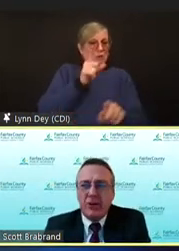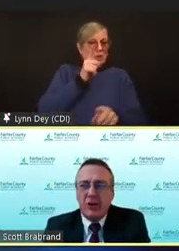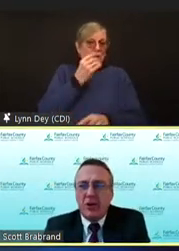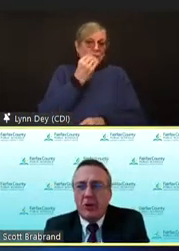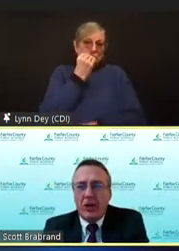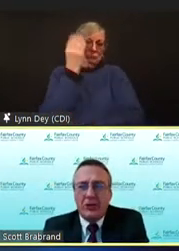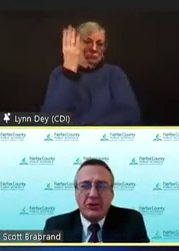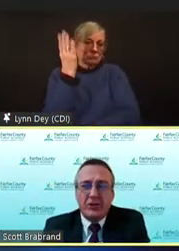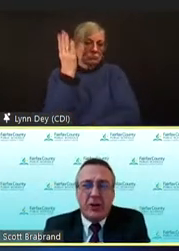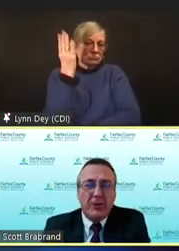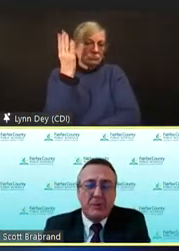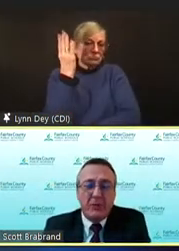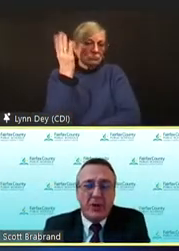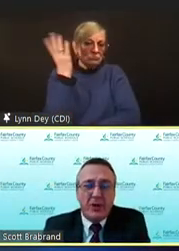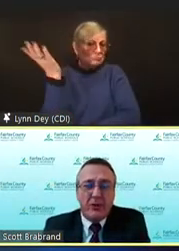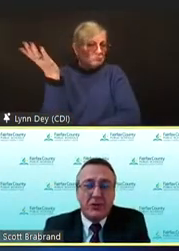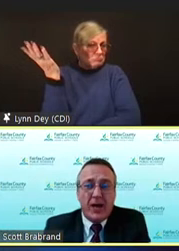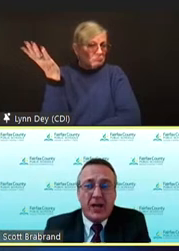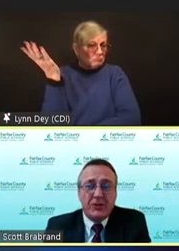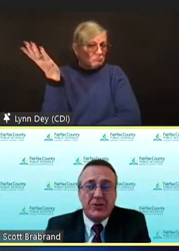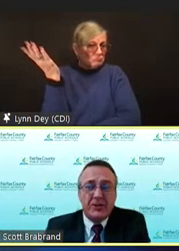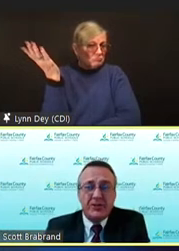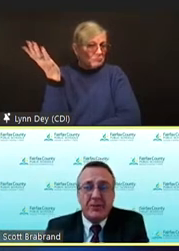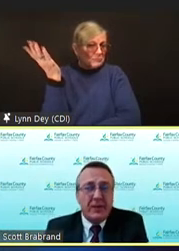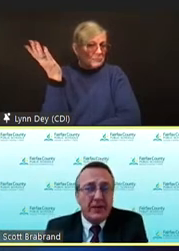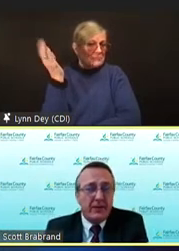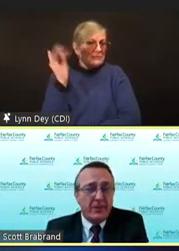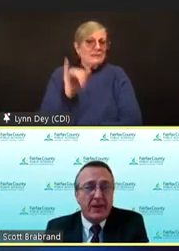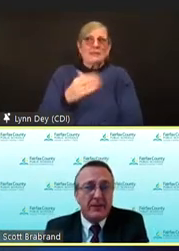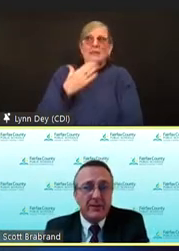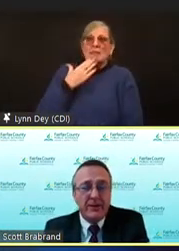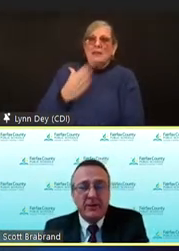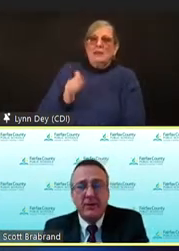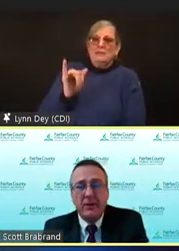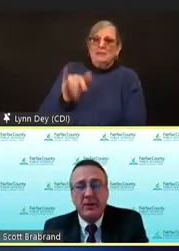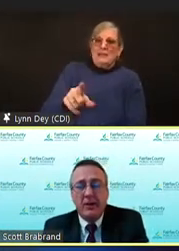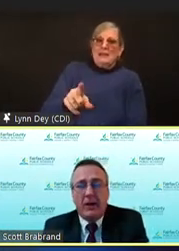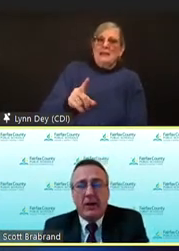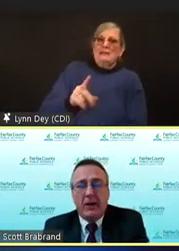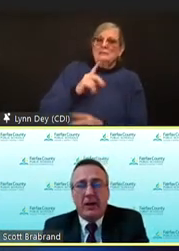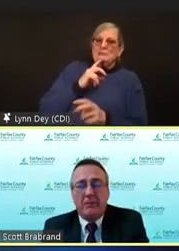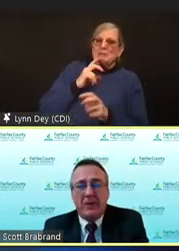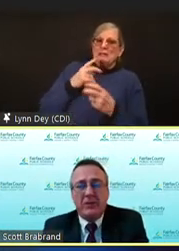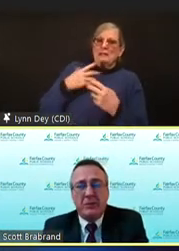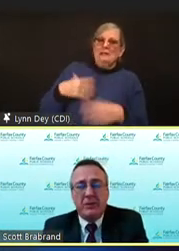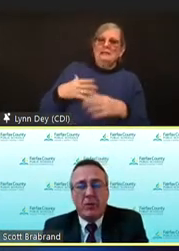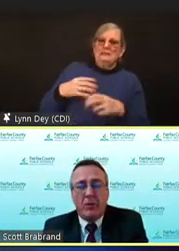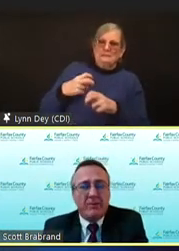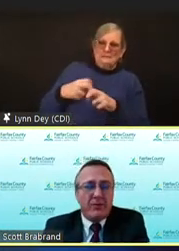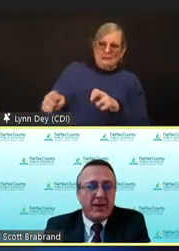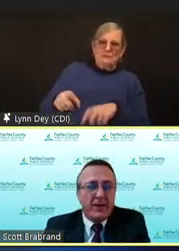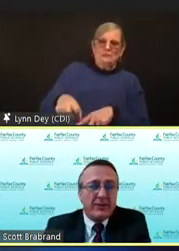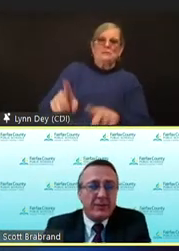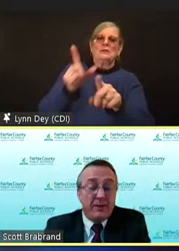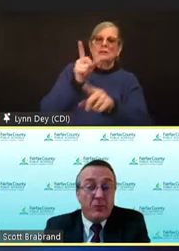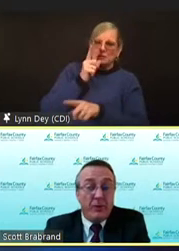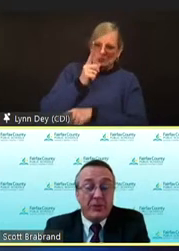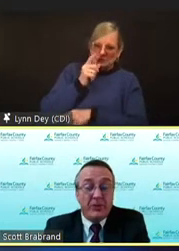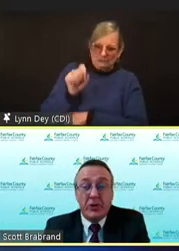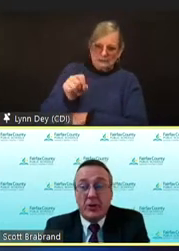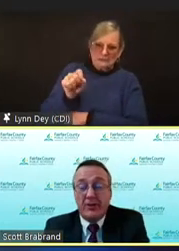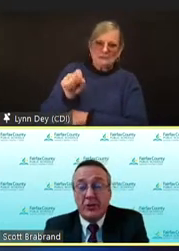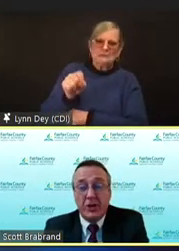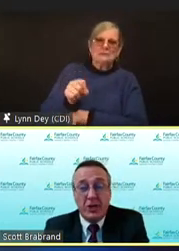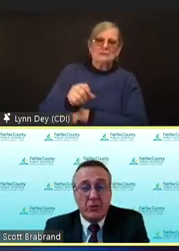Tracy. You know, lunch has always been one of our challenges since the beginning of the pandemic. It's been one of the things that when